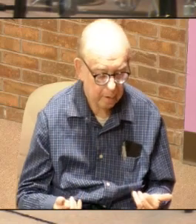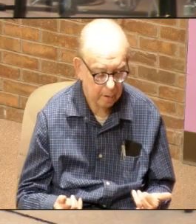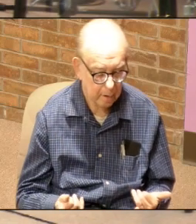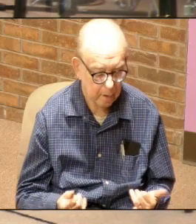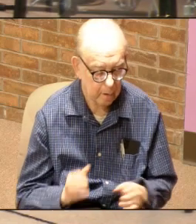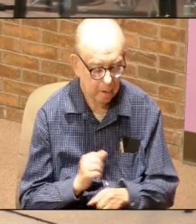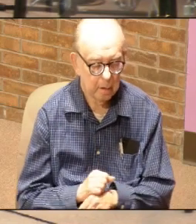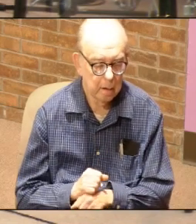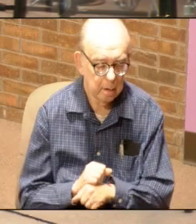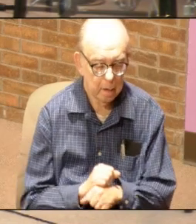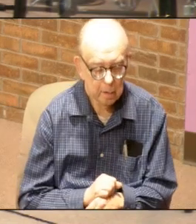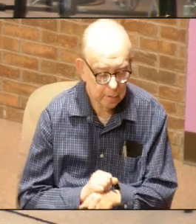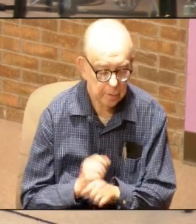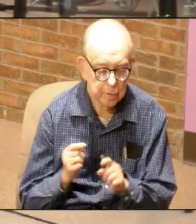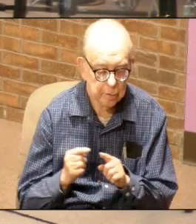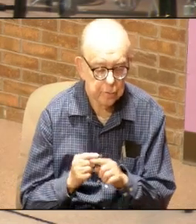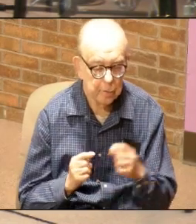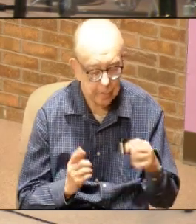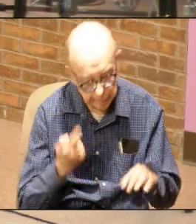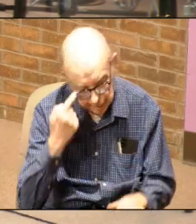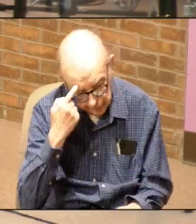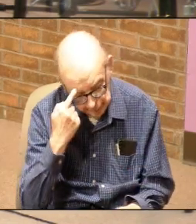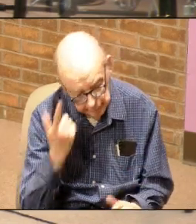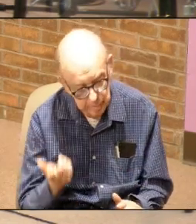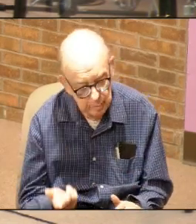in bondage and slavery to the government.